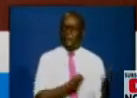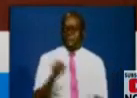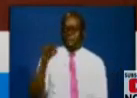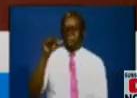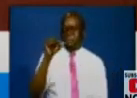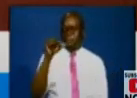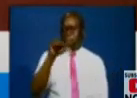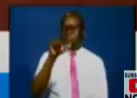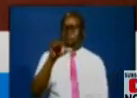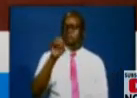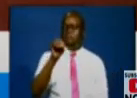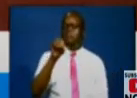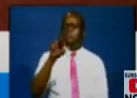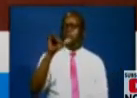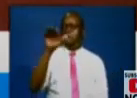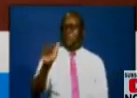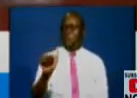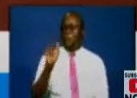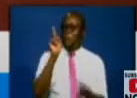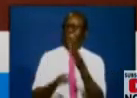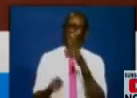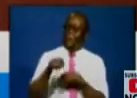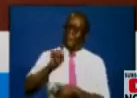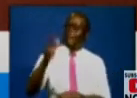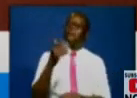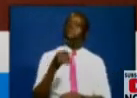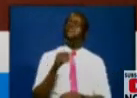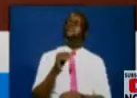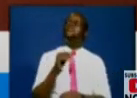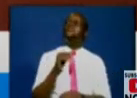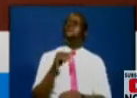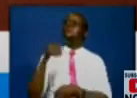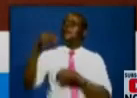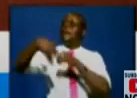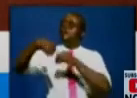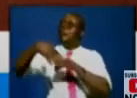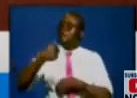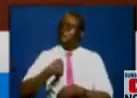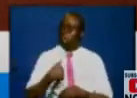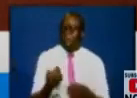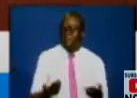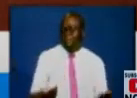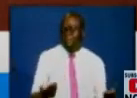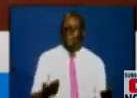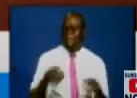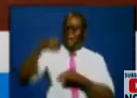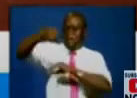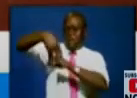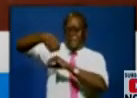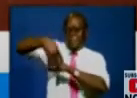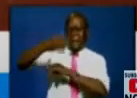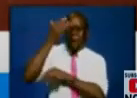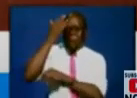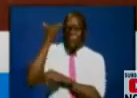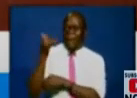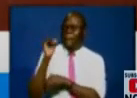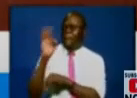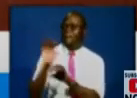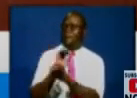my apologies. The thing I want Senator Gloria to explain, Mr. Speaker, because otherwise she